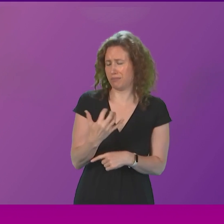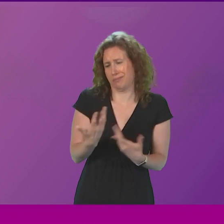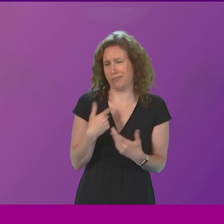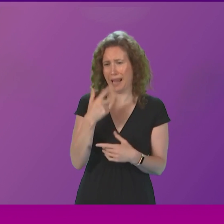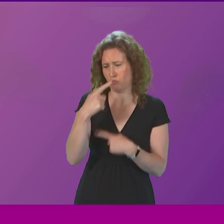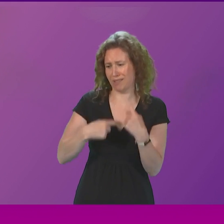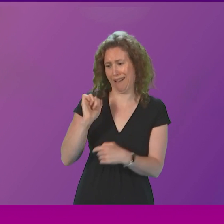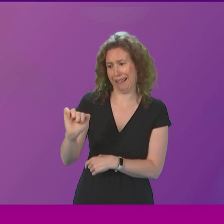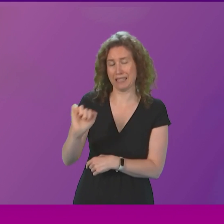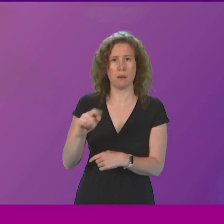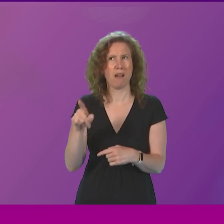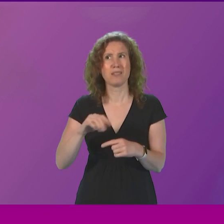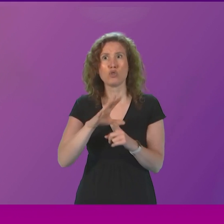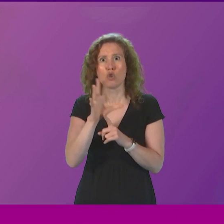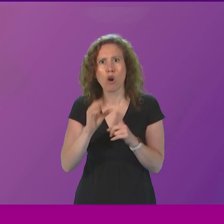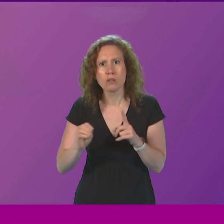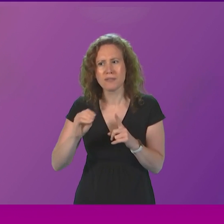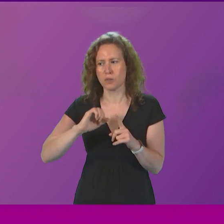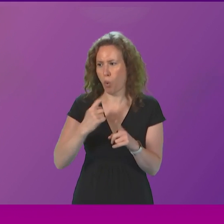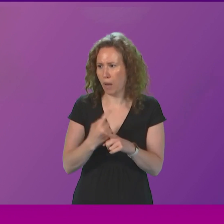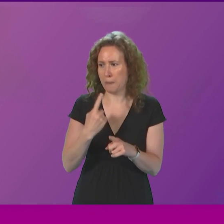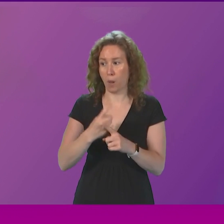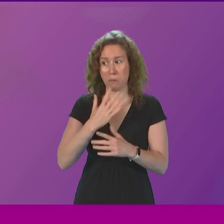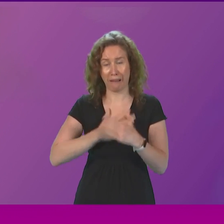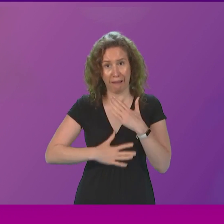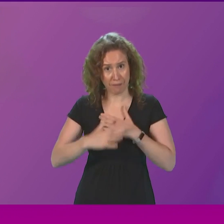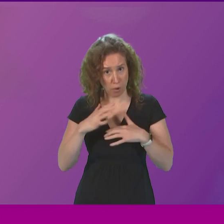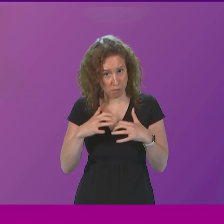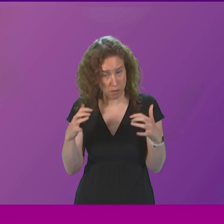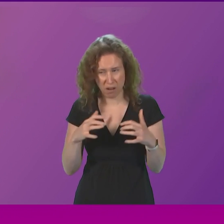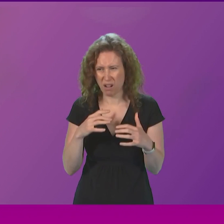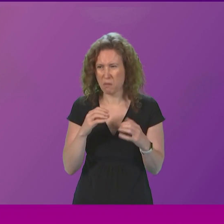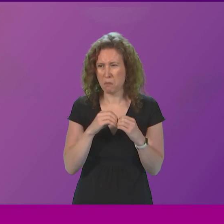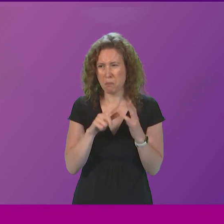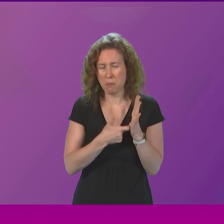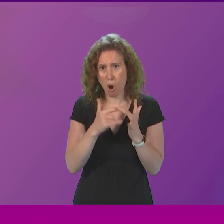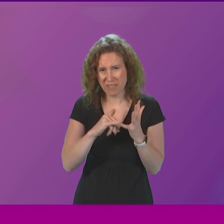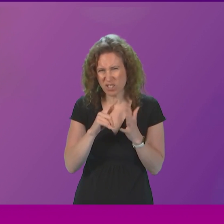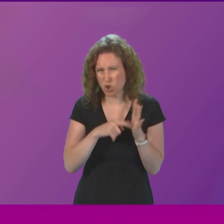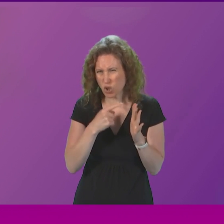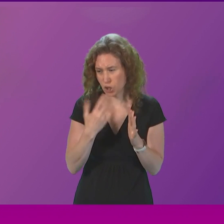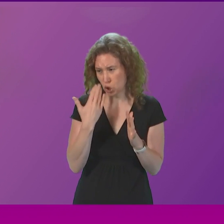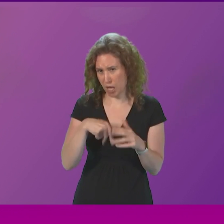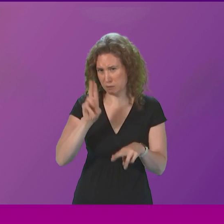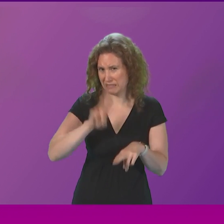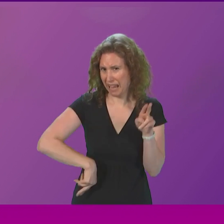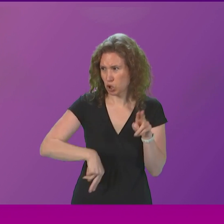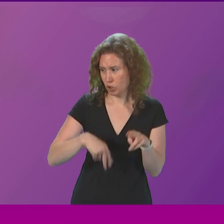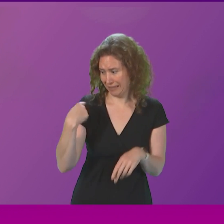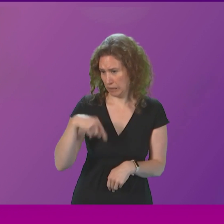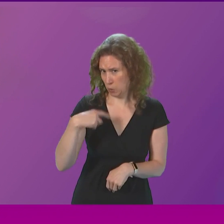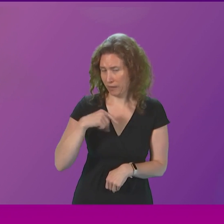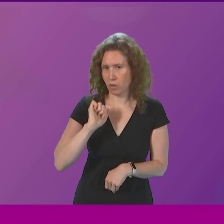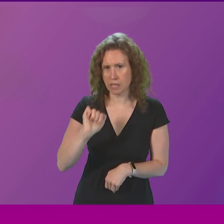Scottish Conservatives to talk about conduct of parliamentarians after Boris Johnson has just been sanctioned this very